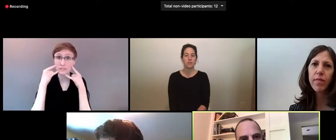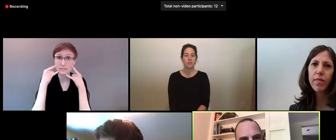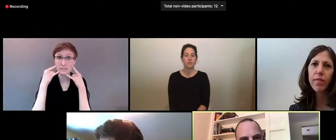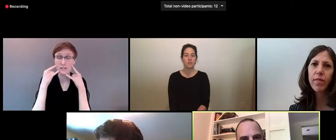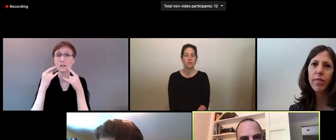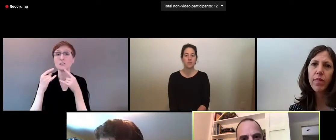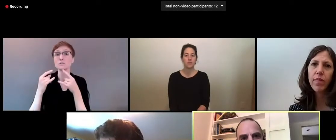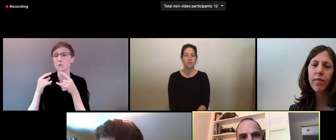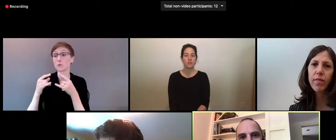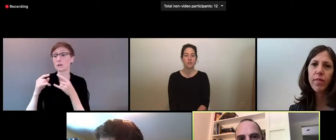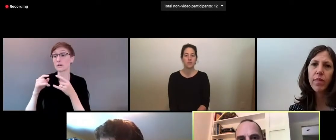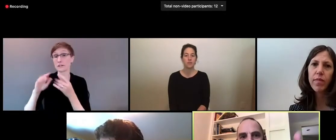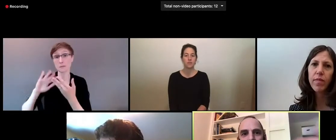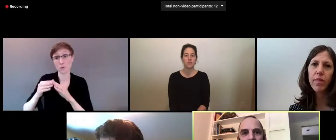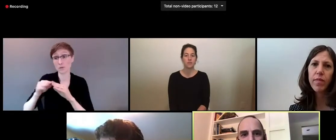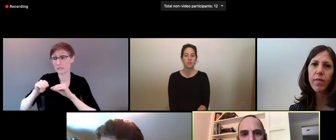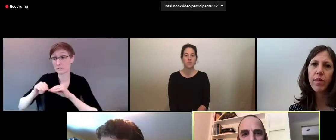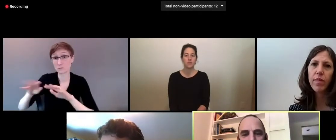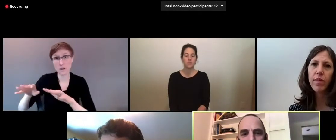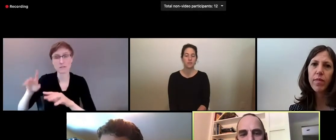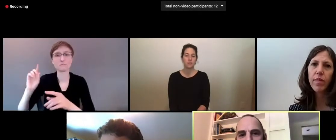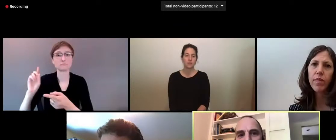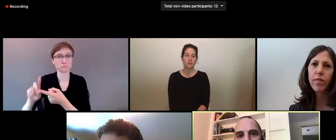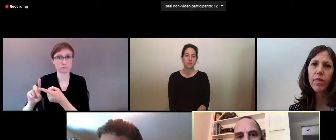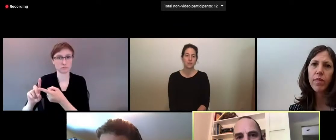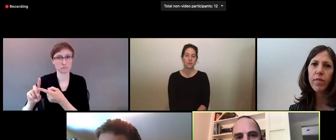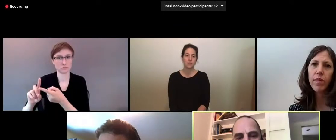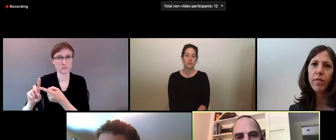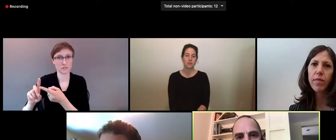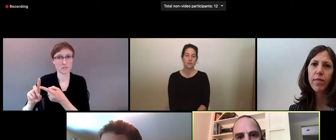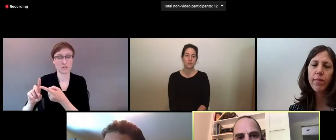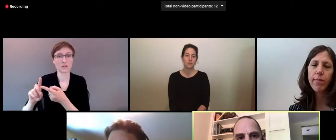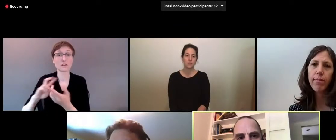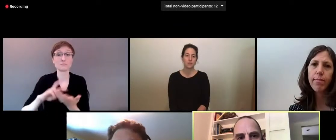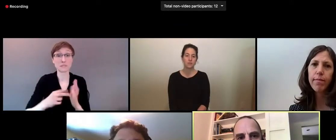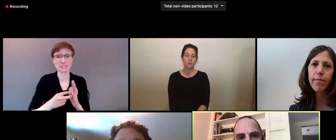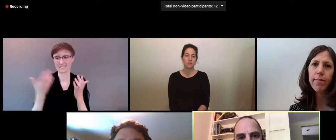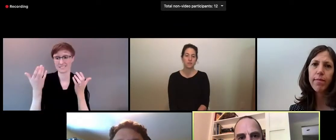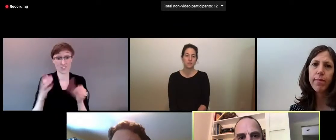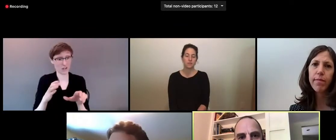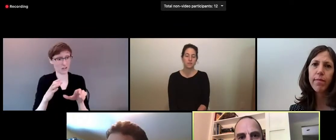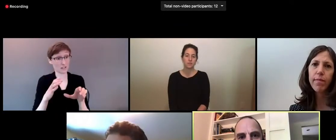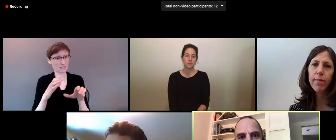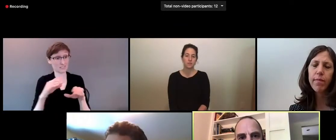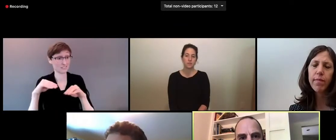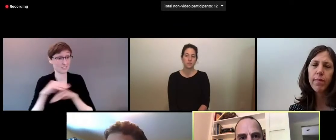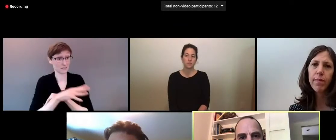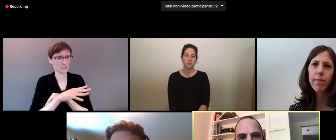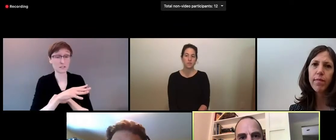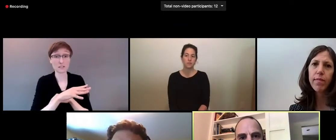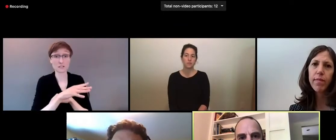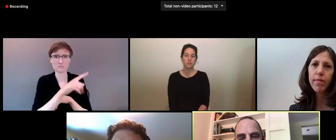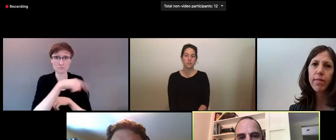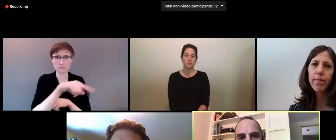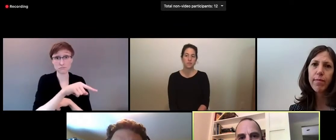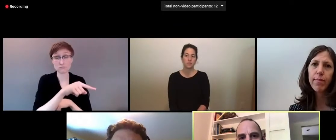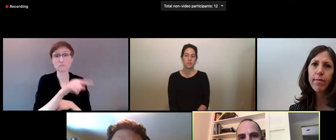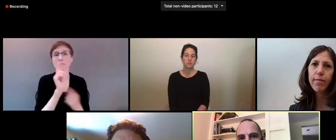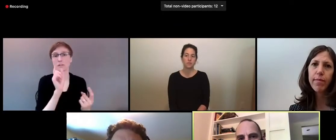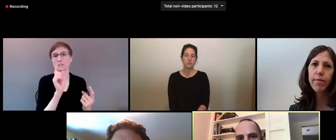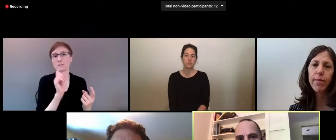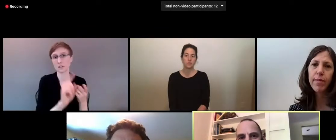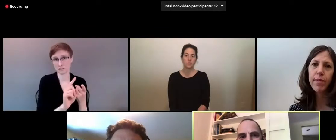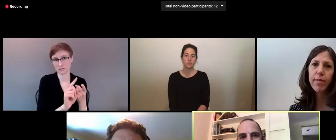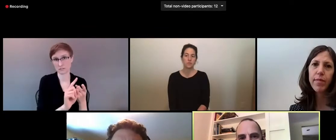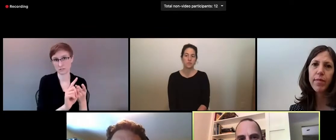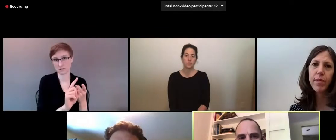And when it's low as possible in the community, the likelihood of it going into long-term care facilities and affecting our vulnerable populations is reduced. So again,